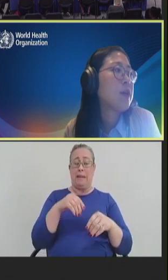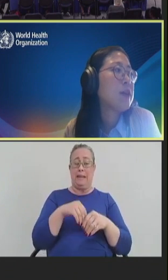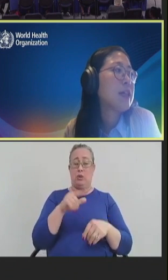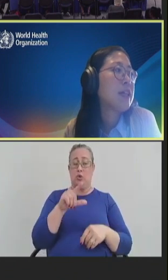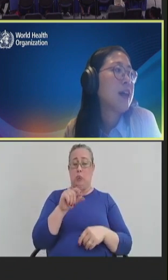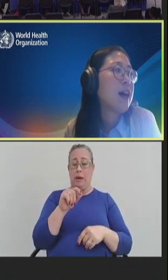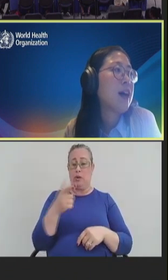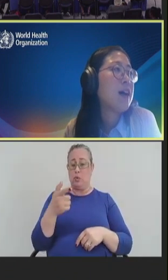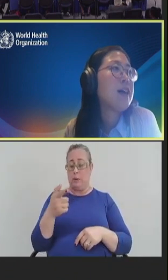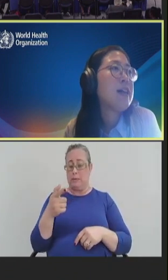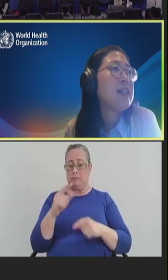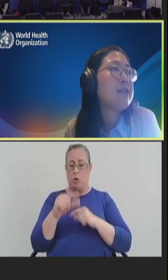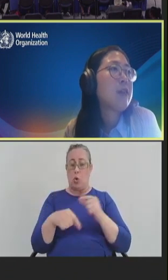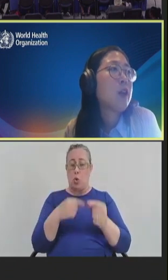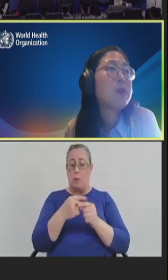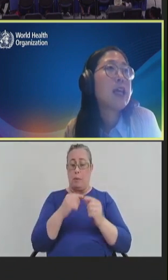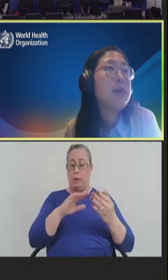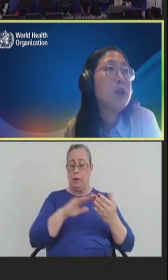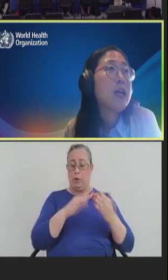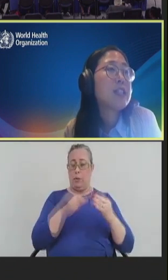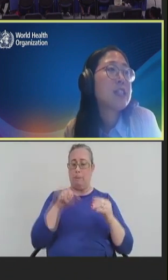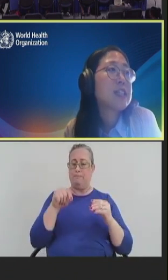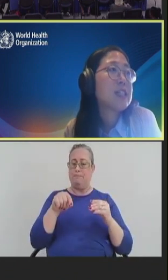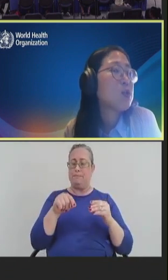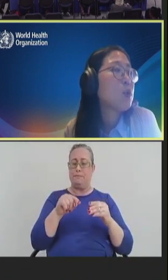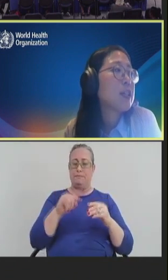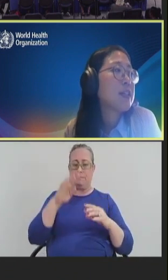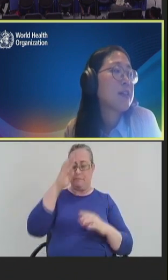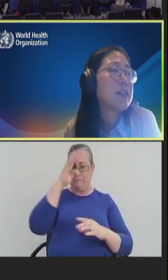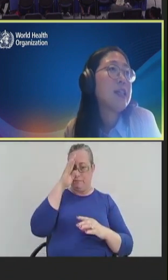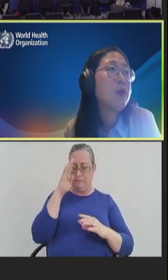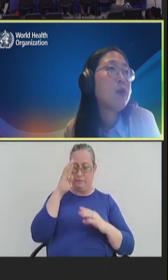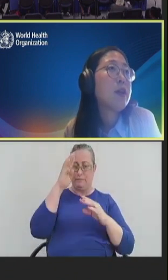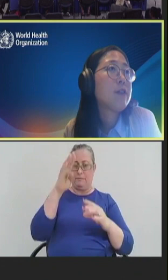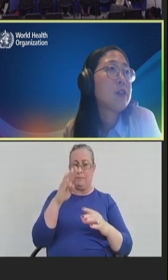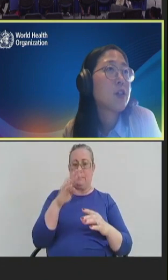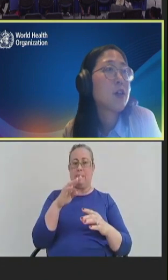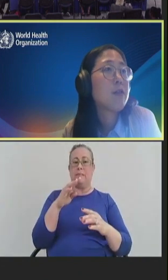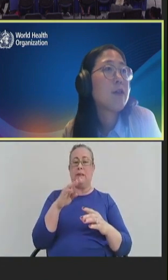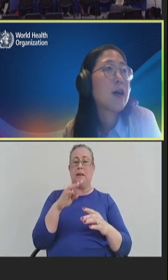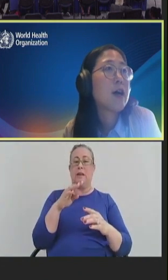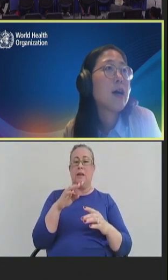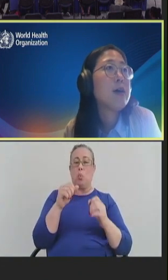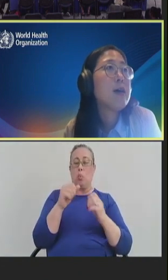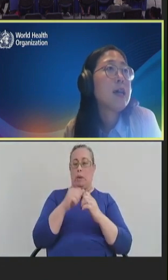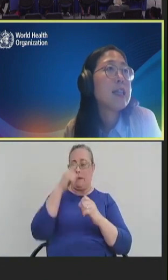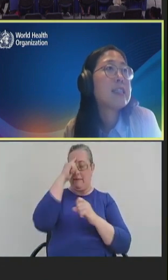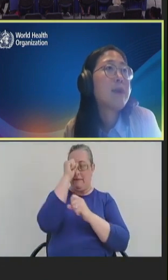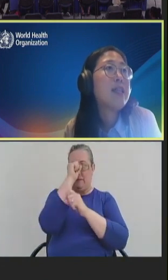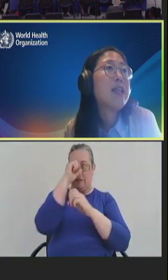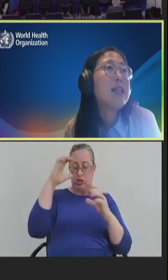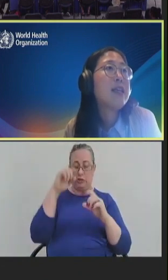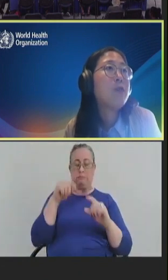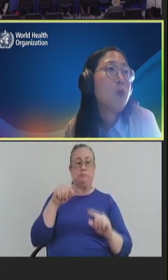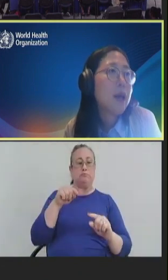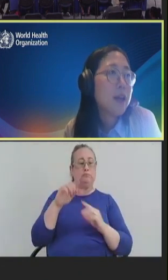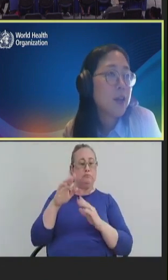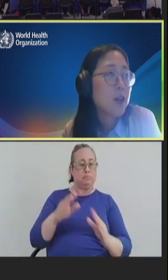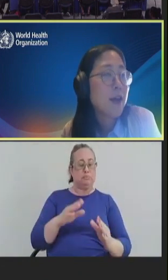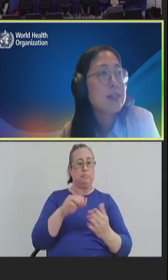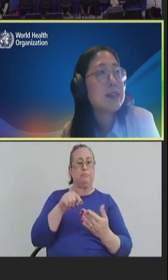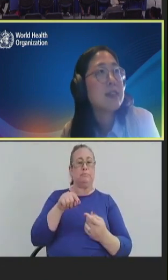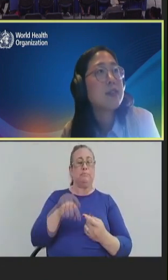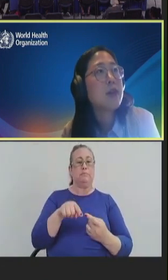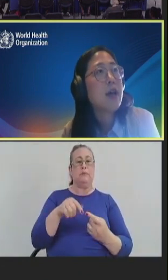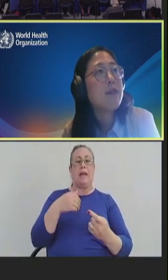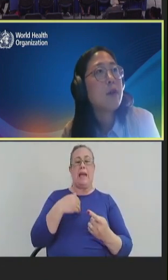global community developed the Immunization Agenda 2030 with a vision of expanding the full benefit